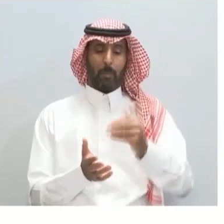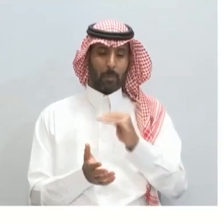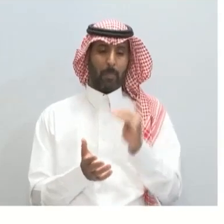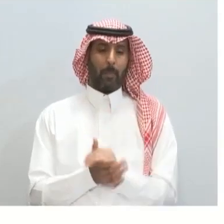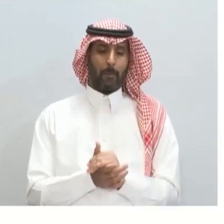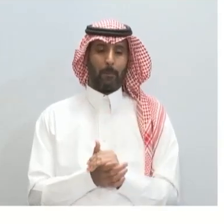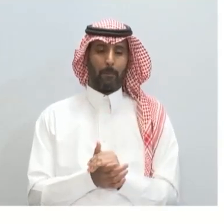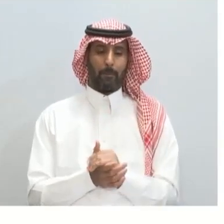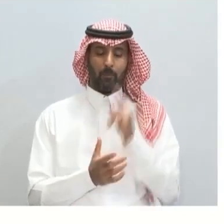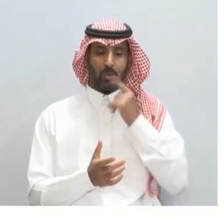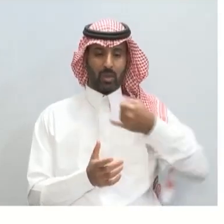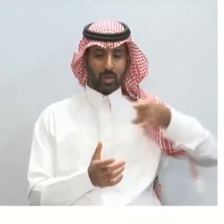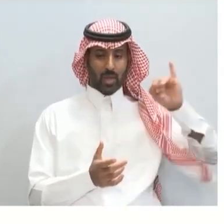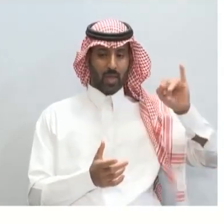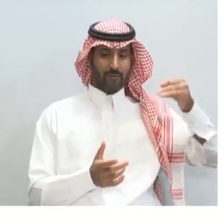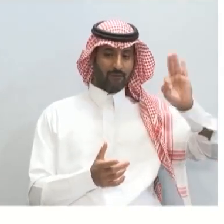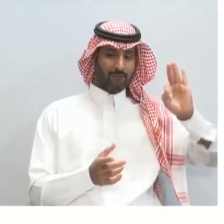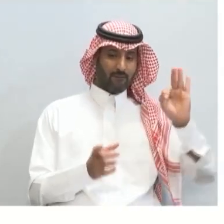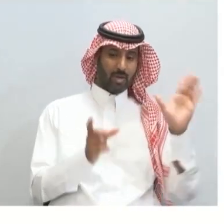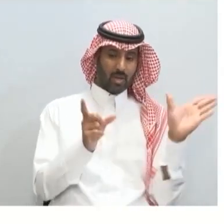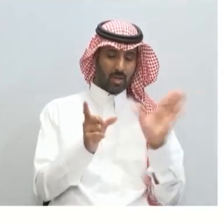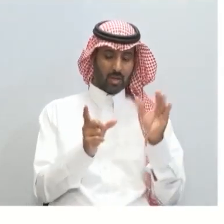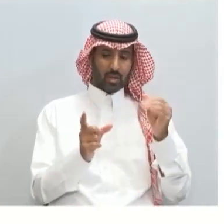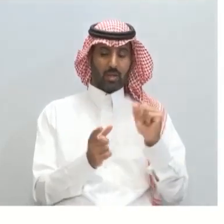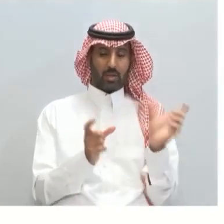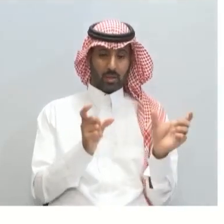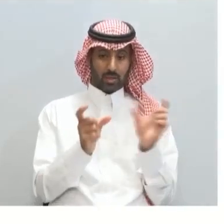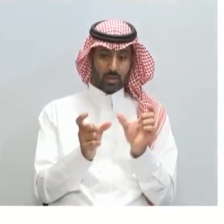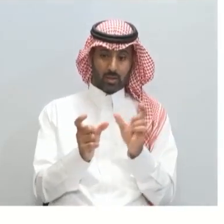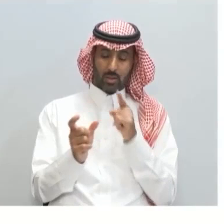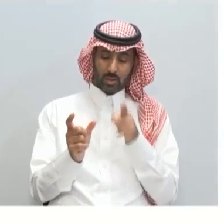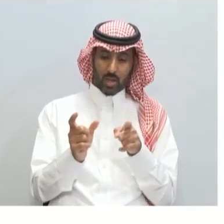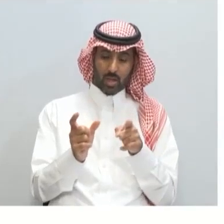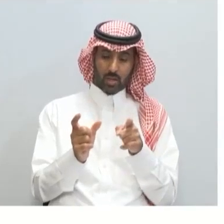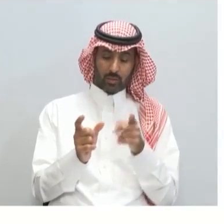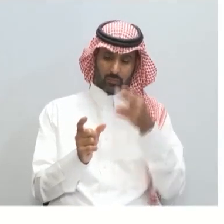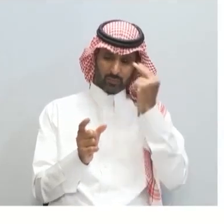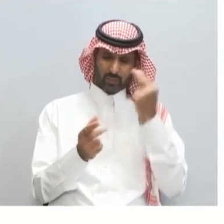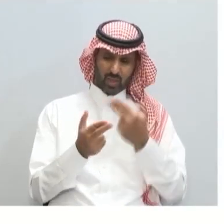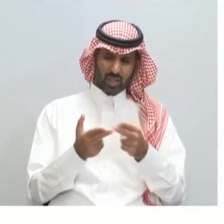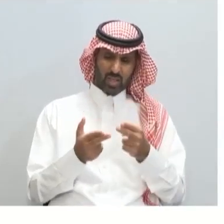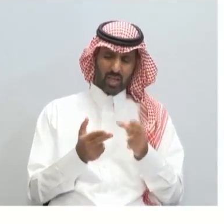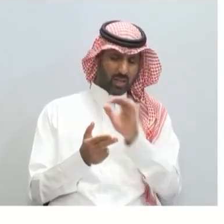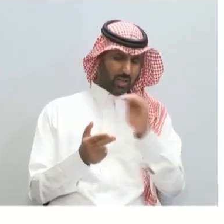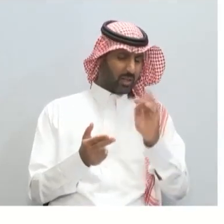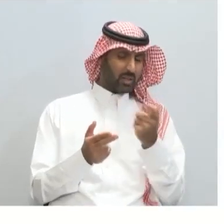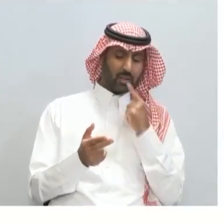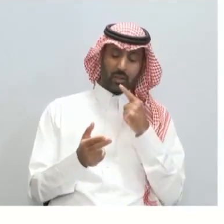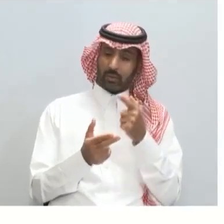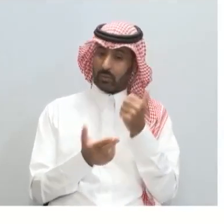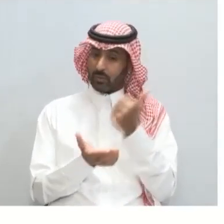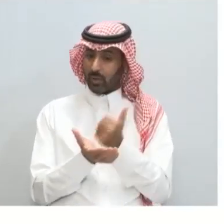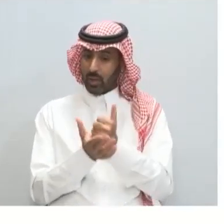sentences the if Clause the if Clause presents a condition or a situation and the main